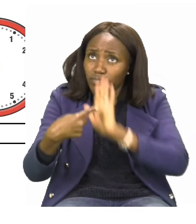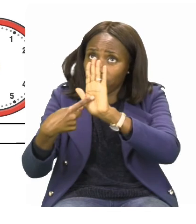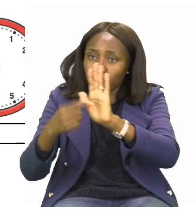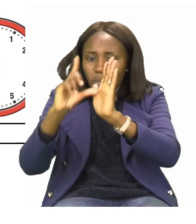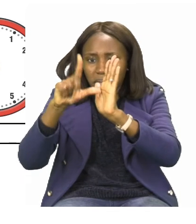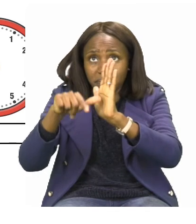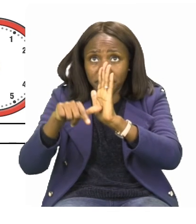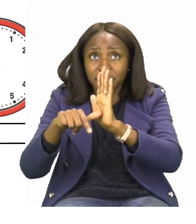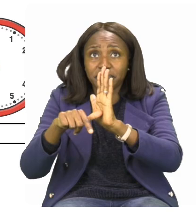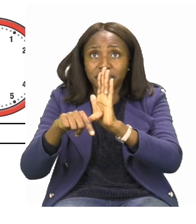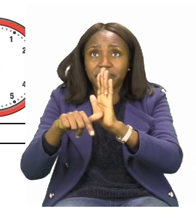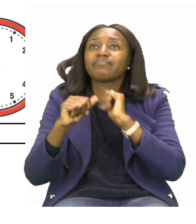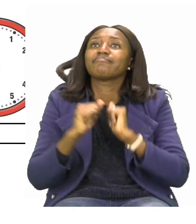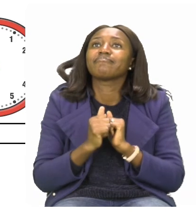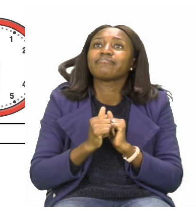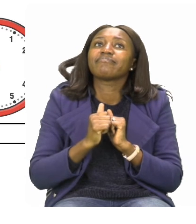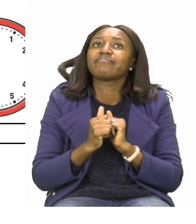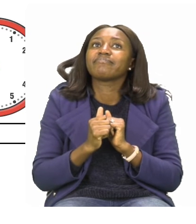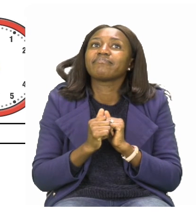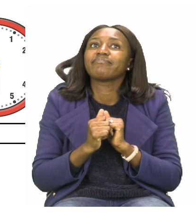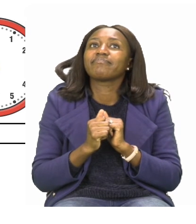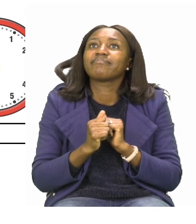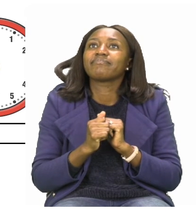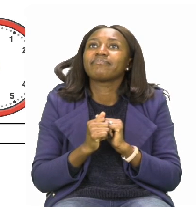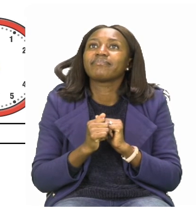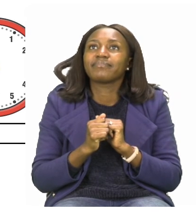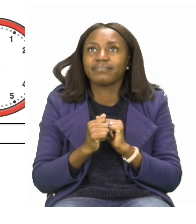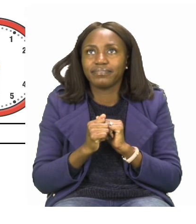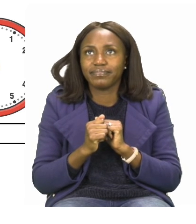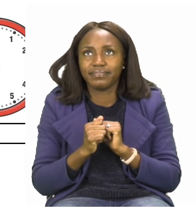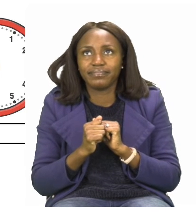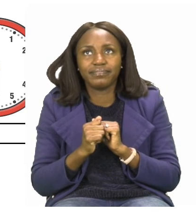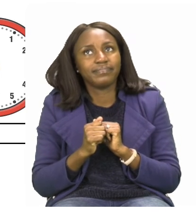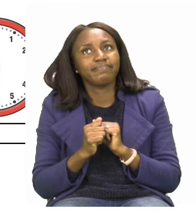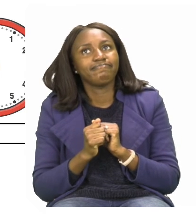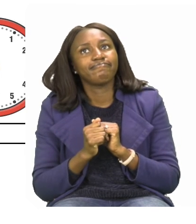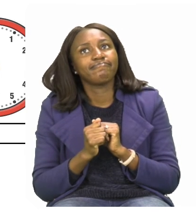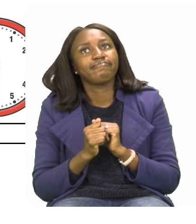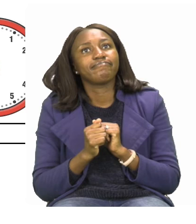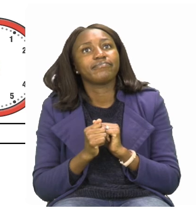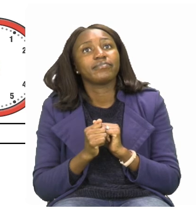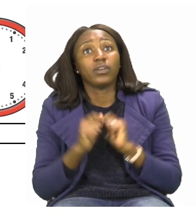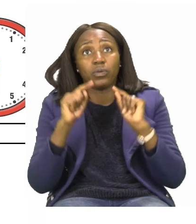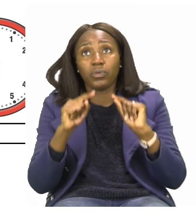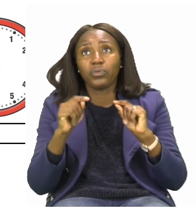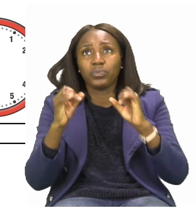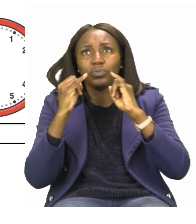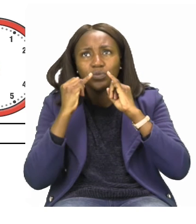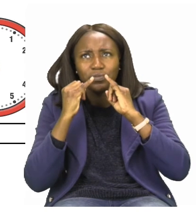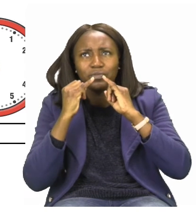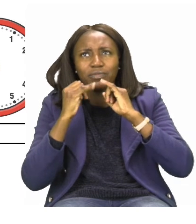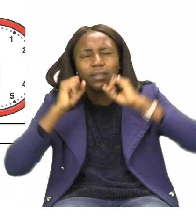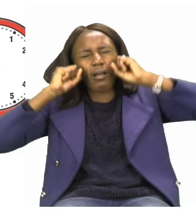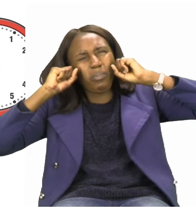space provided and then draw the minute hand and the hour hand. You're going to tell us what time you wake